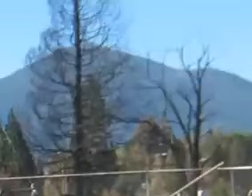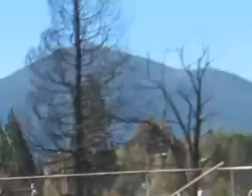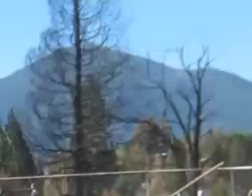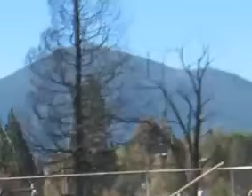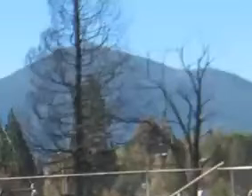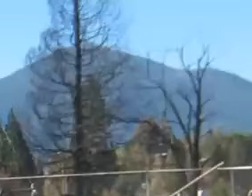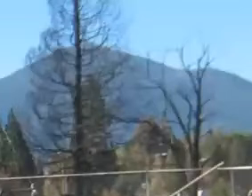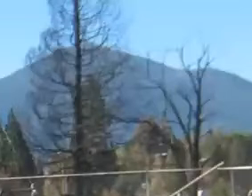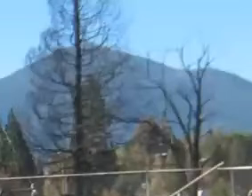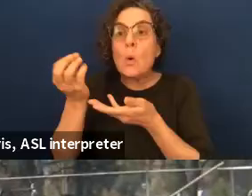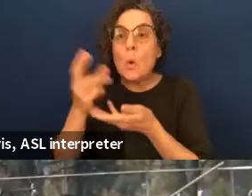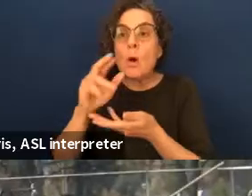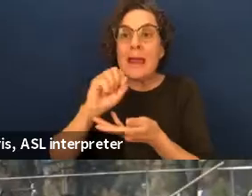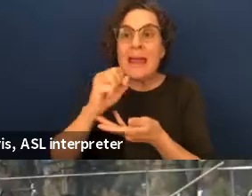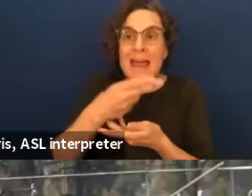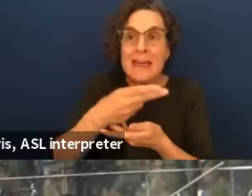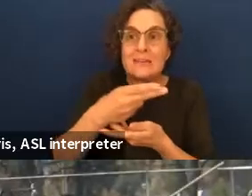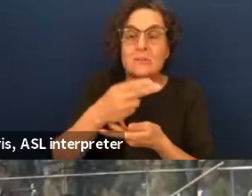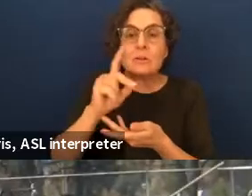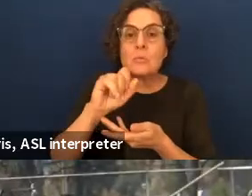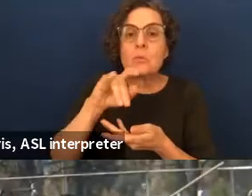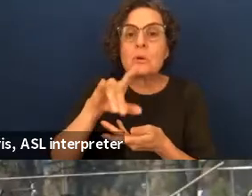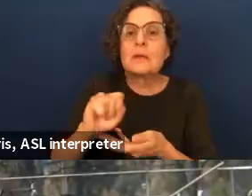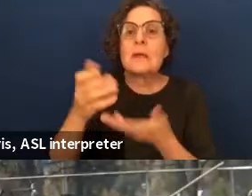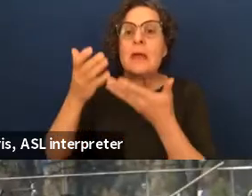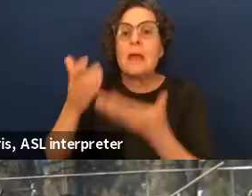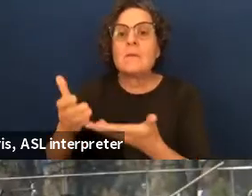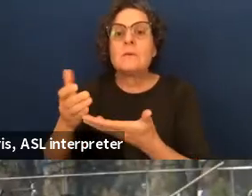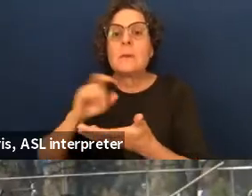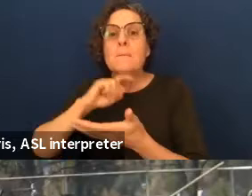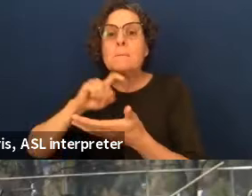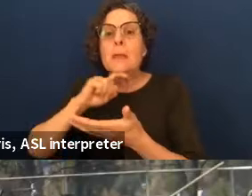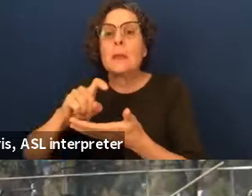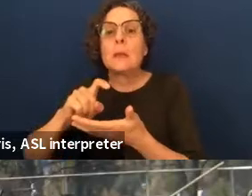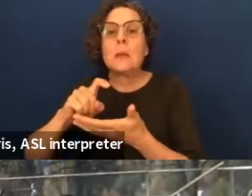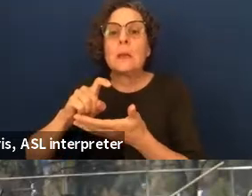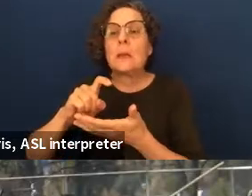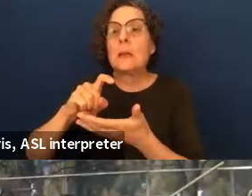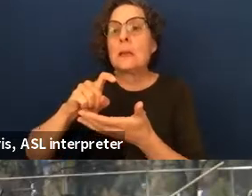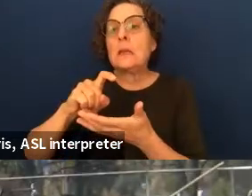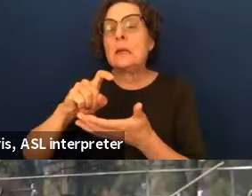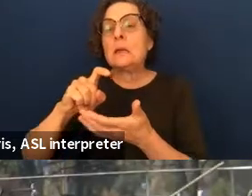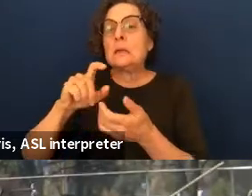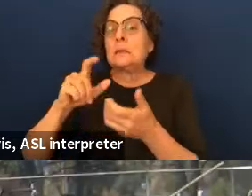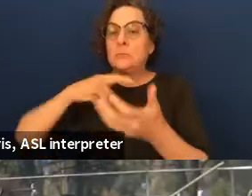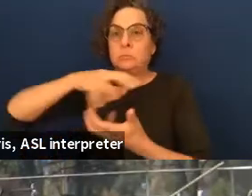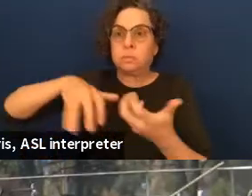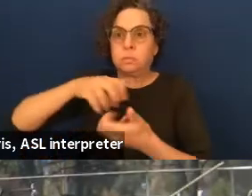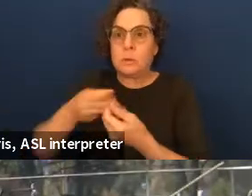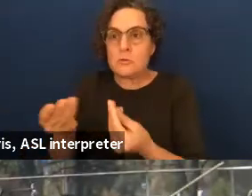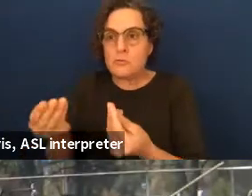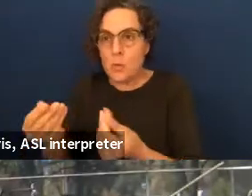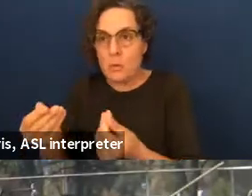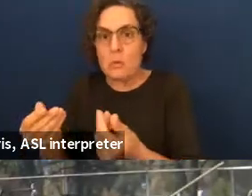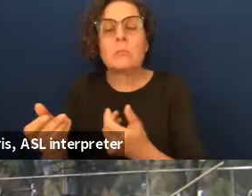mix the ash and debris, the heavy metals, into the soil. The reason we show here, so they take